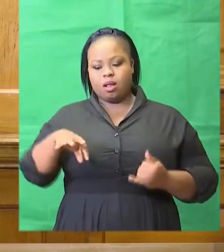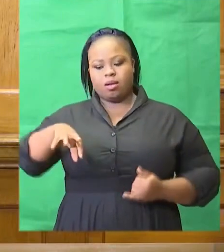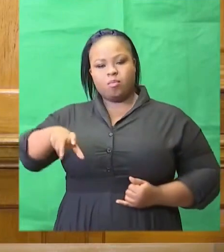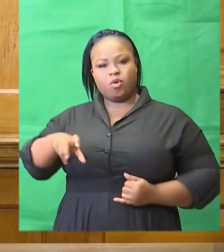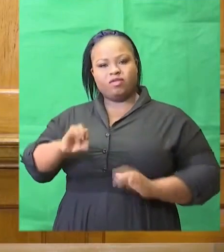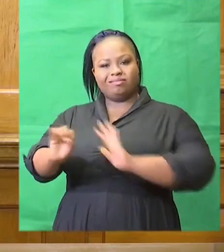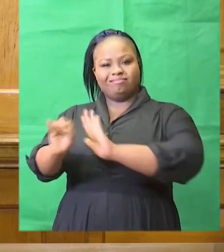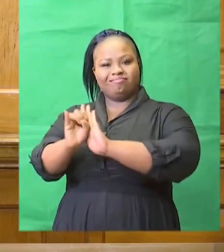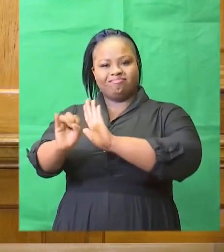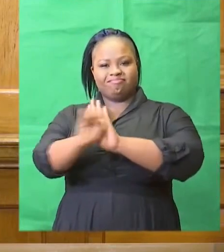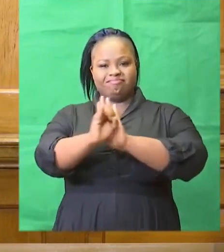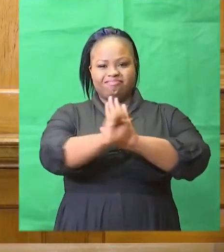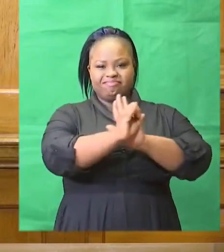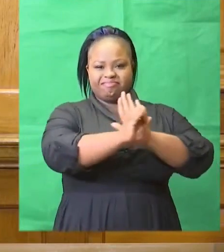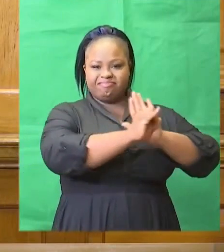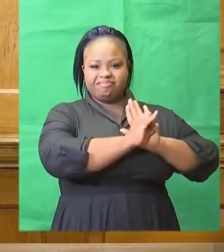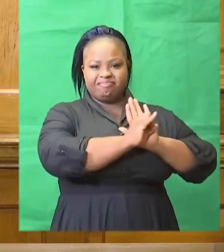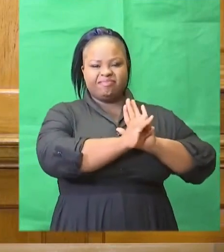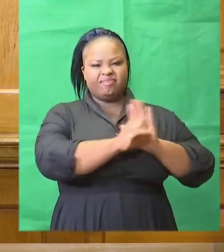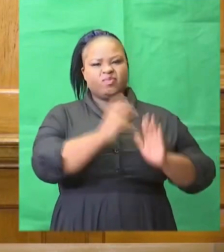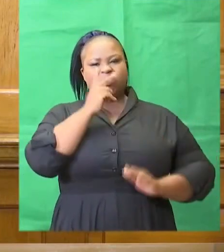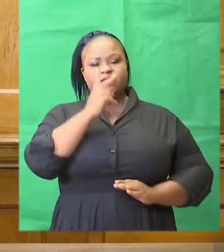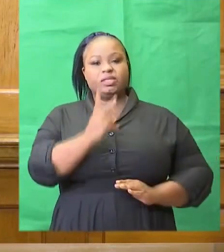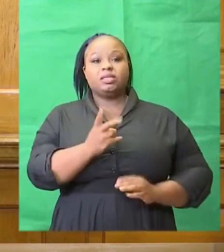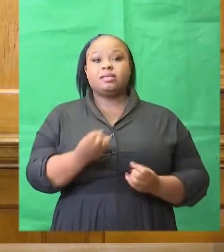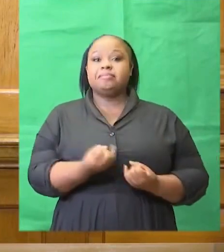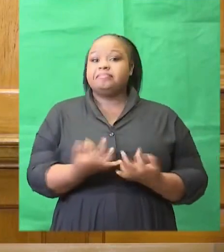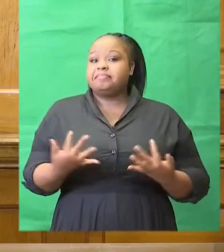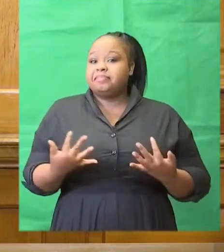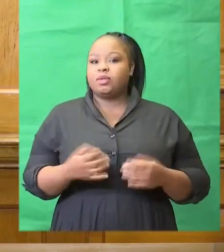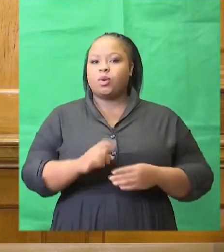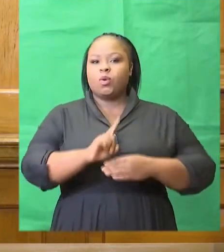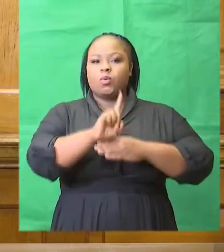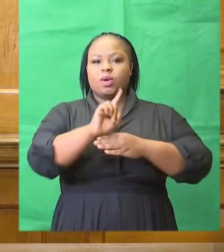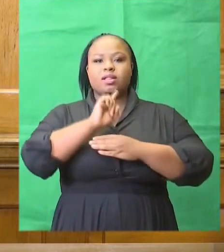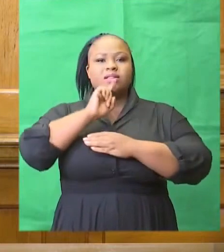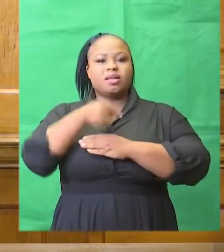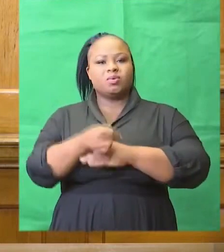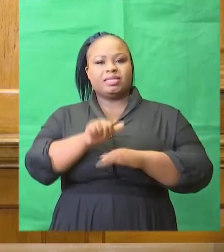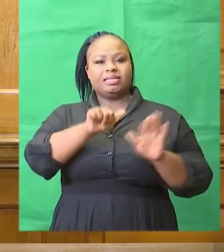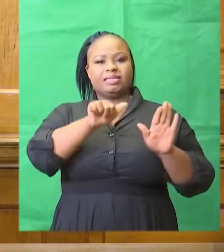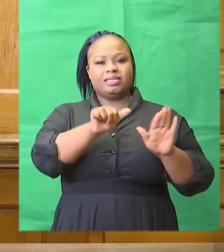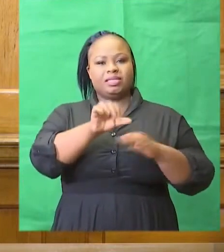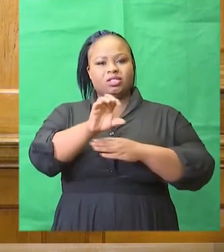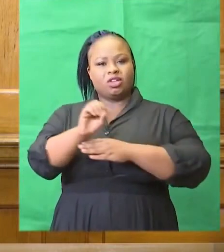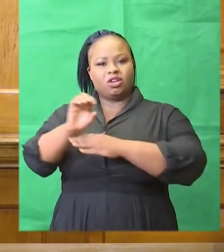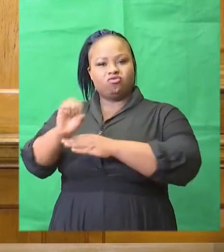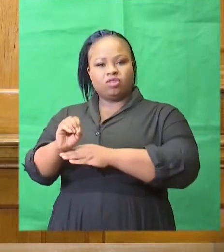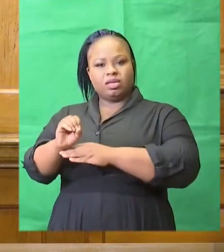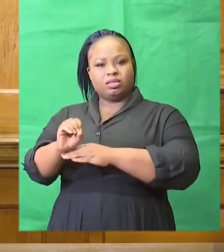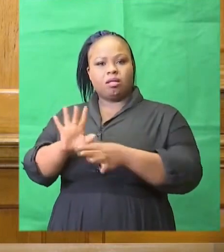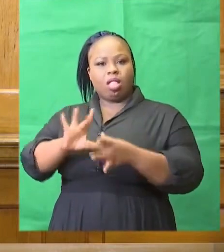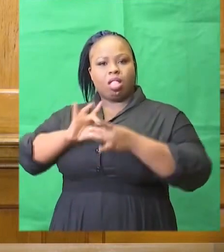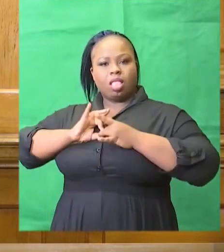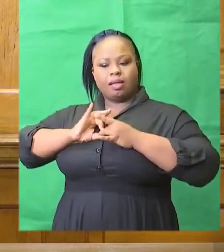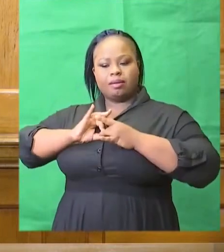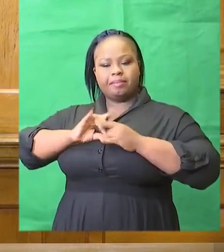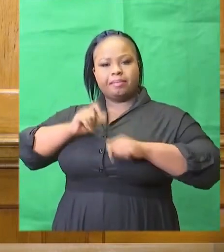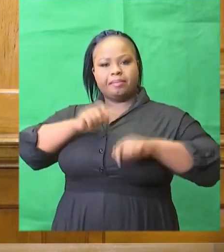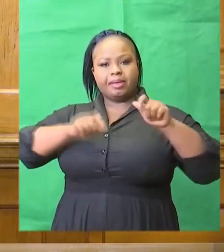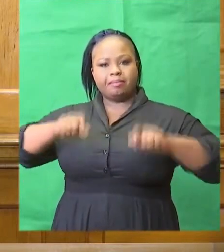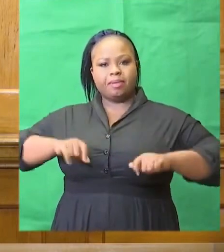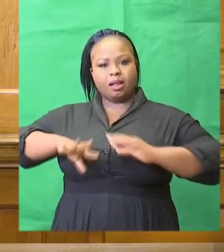provinces. We have seen an average of 1,600 new cases in the last 7